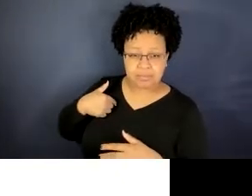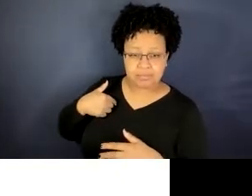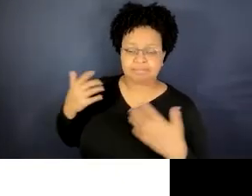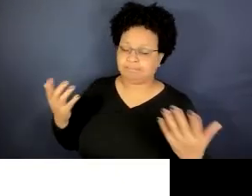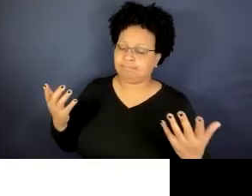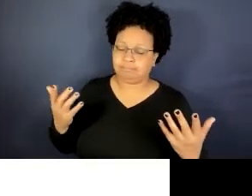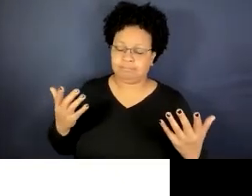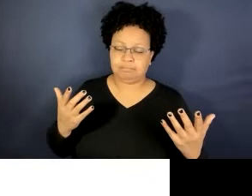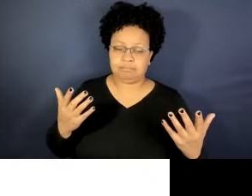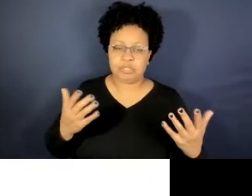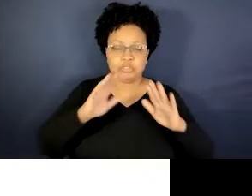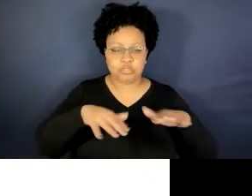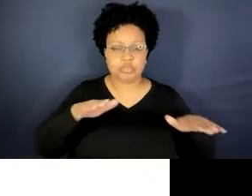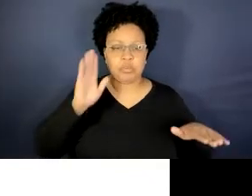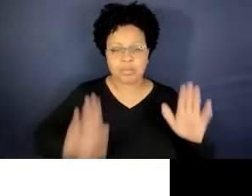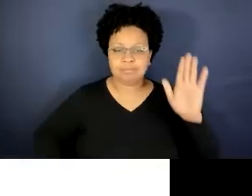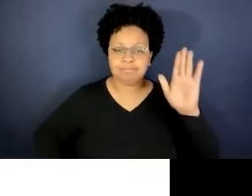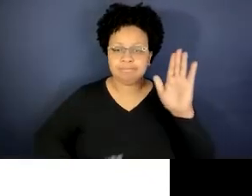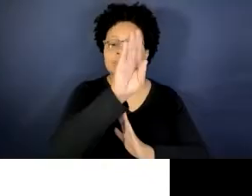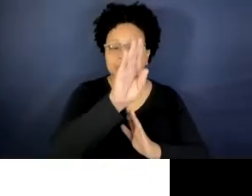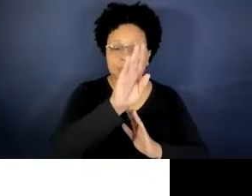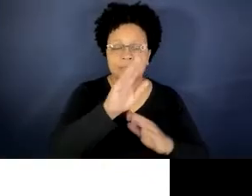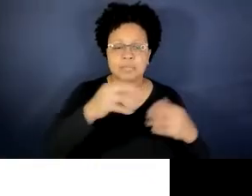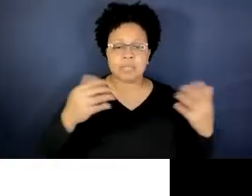They will flourish. They will,